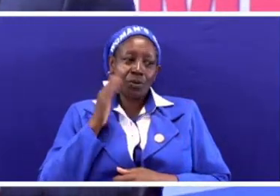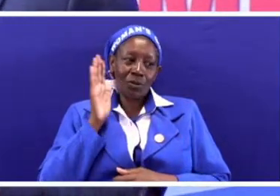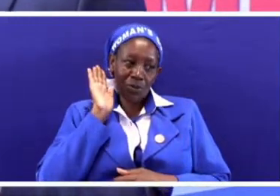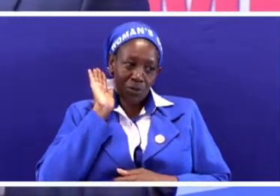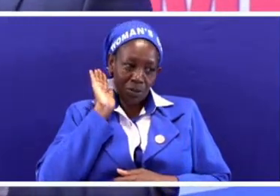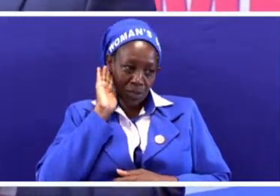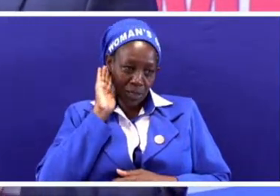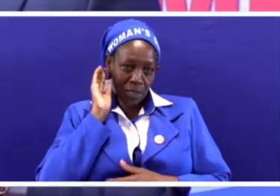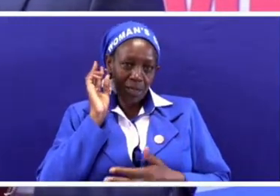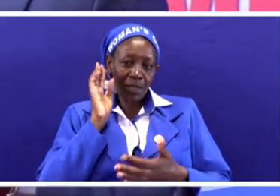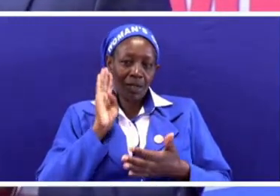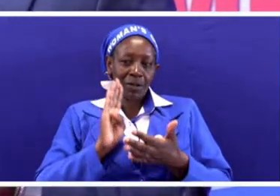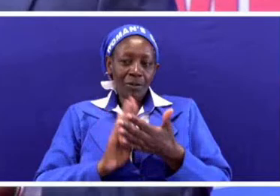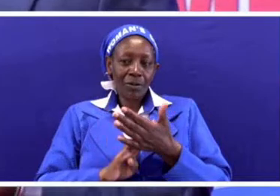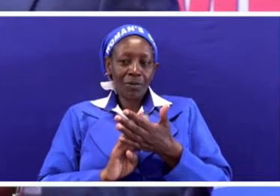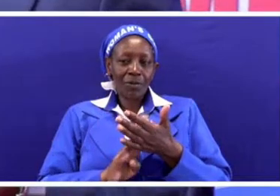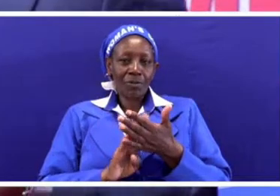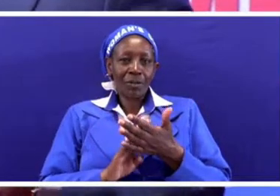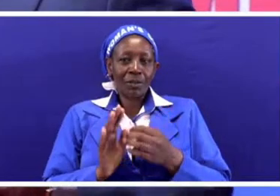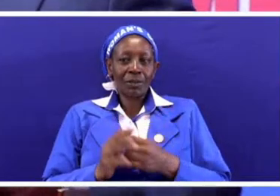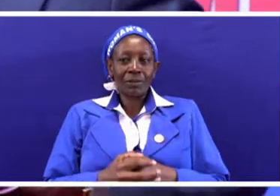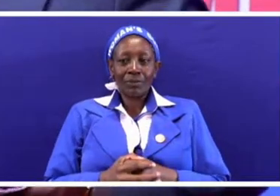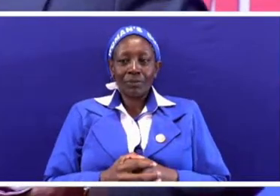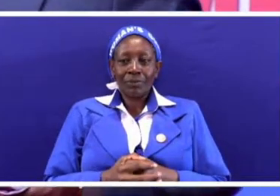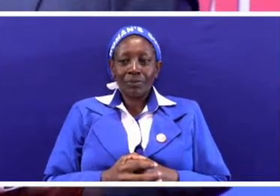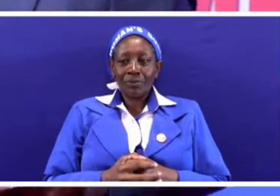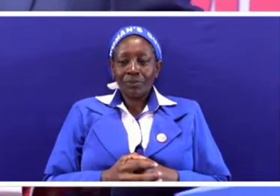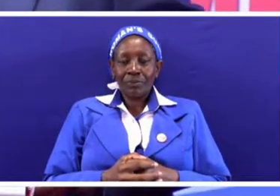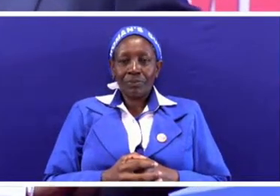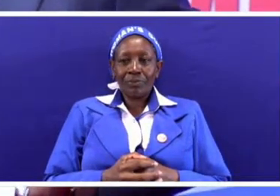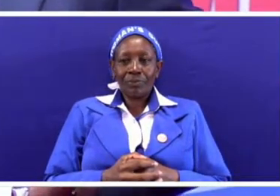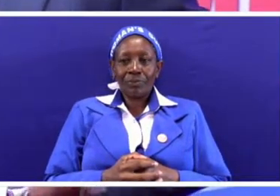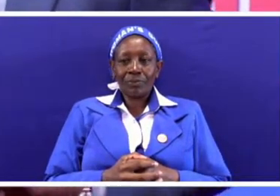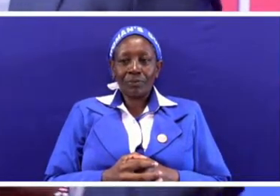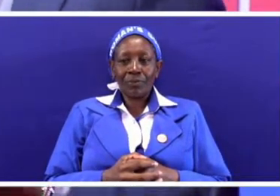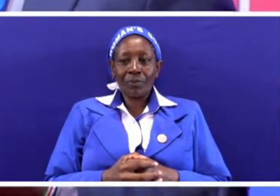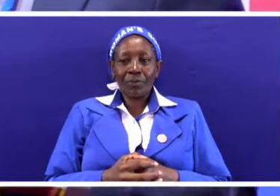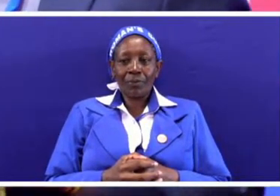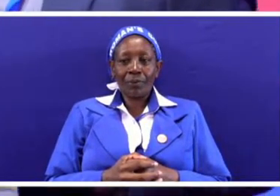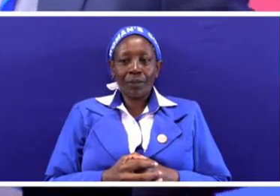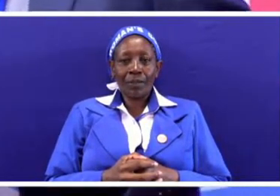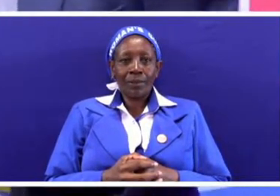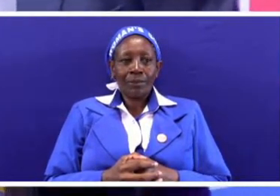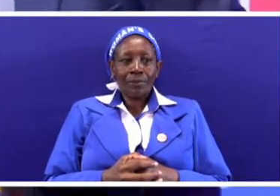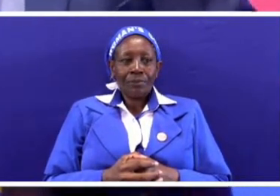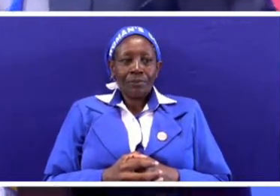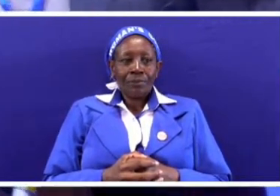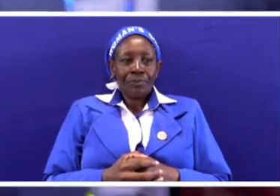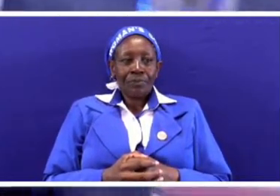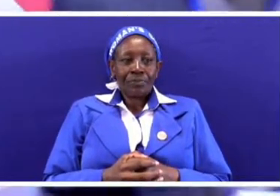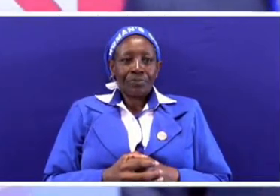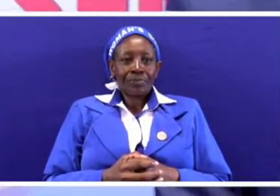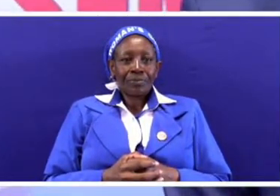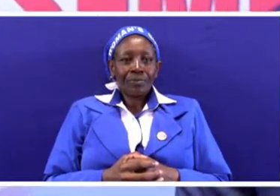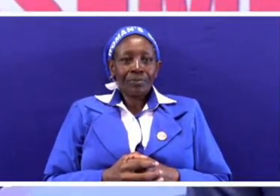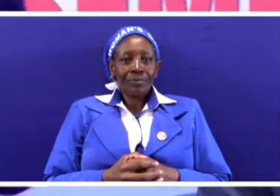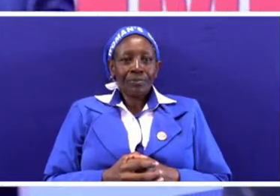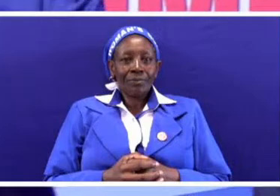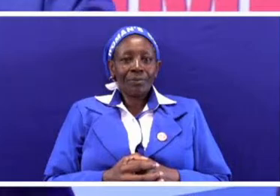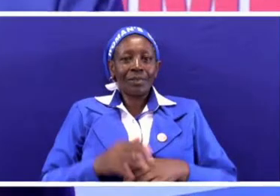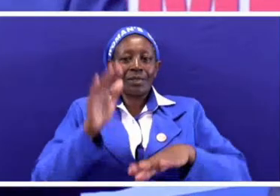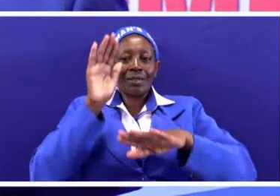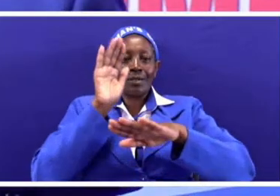then we'll be having Dr. Furi to come and do a vote of thanks on behalf of the assembly. Moderator. Thank you. Good